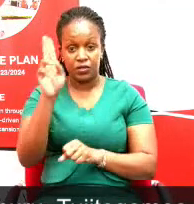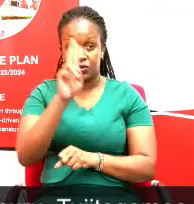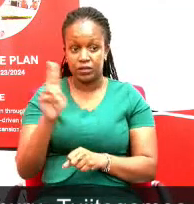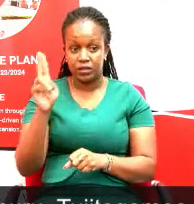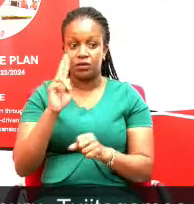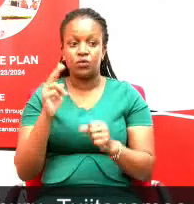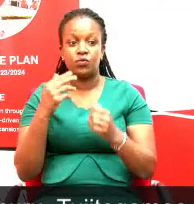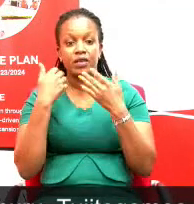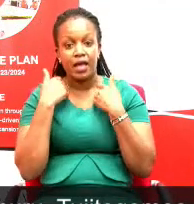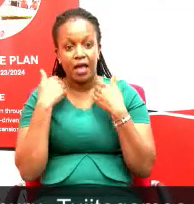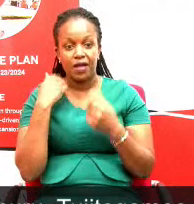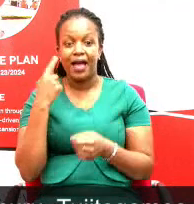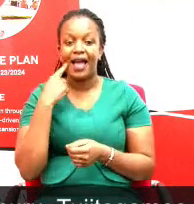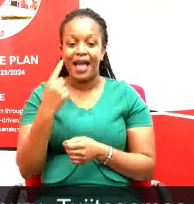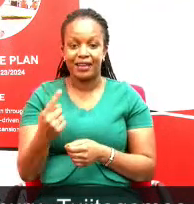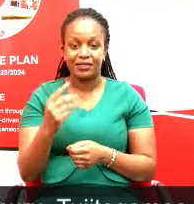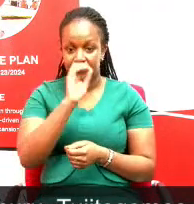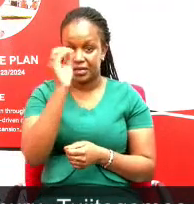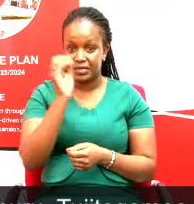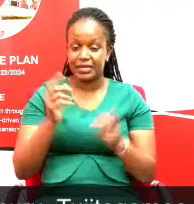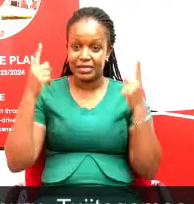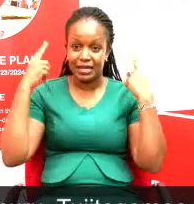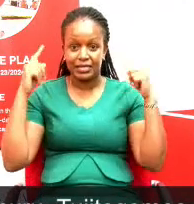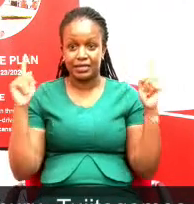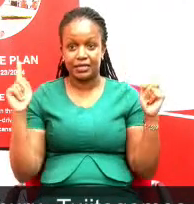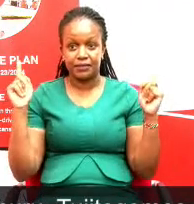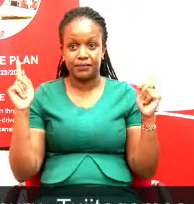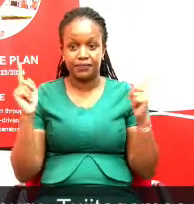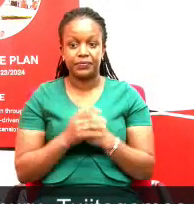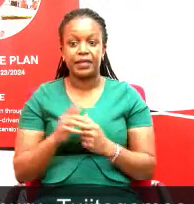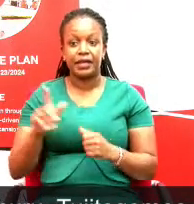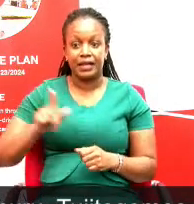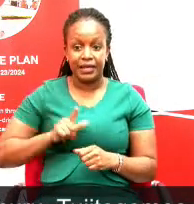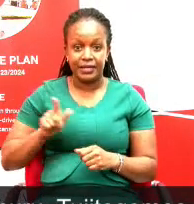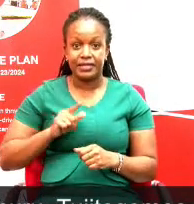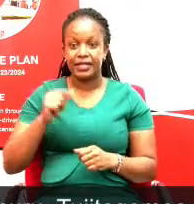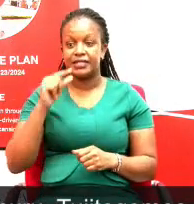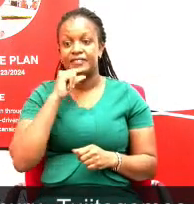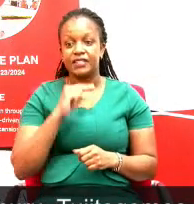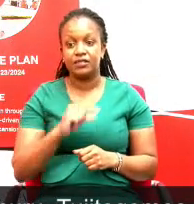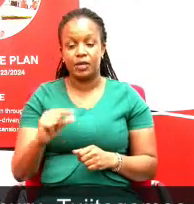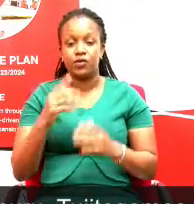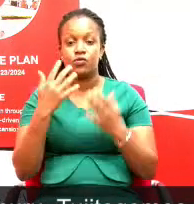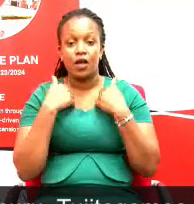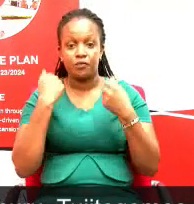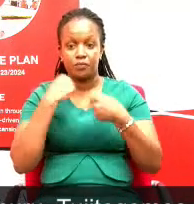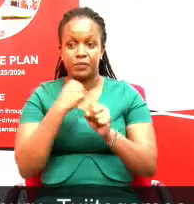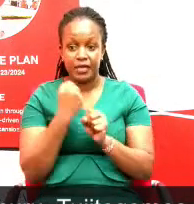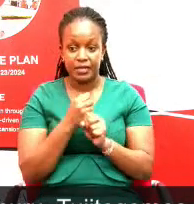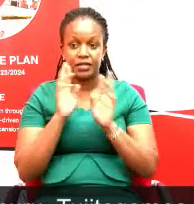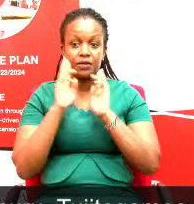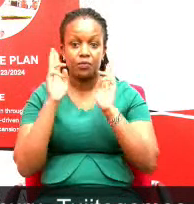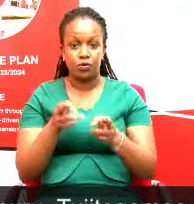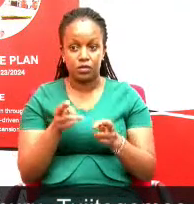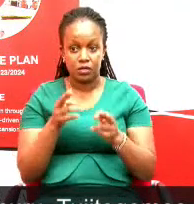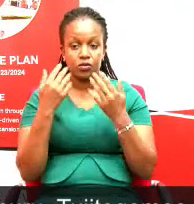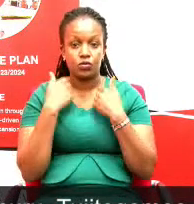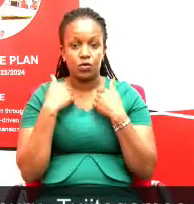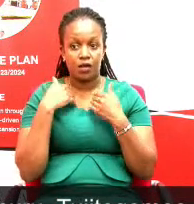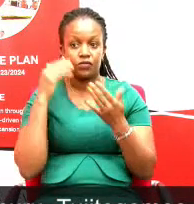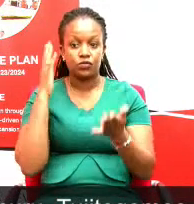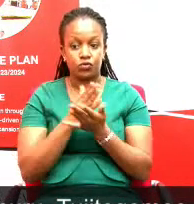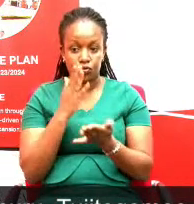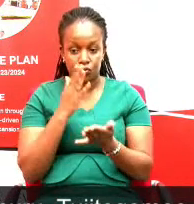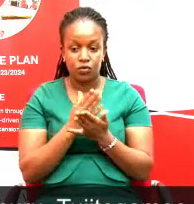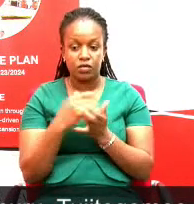we have a 100% success. Ladies and gentlemen, we have made efforts to expand the tax base through introduction of the